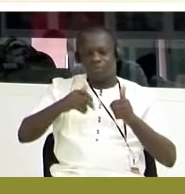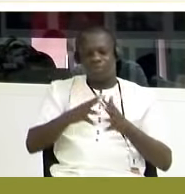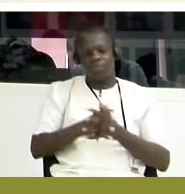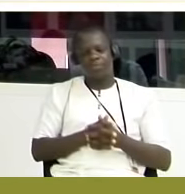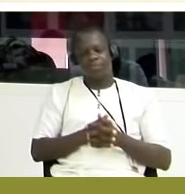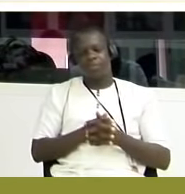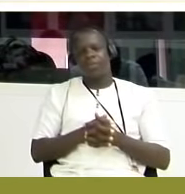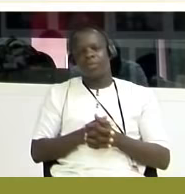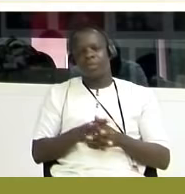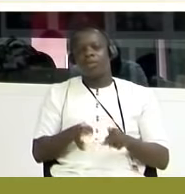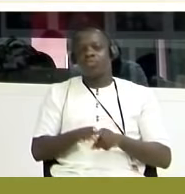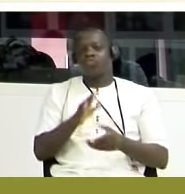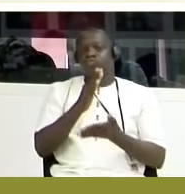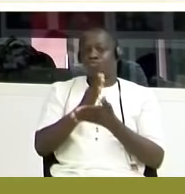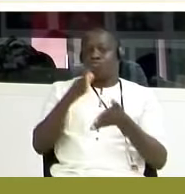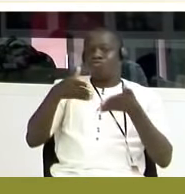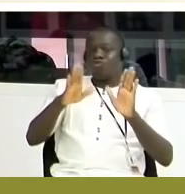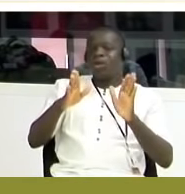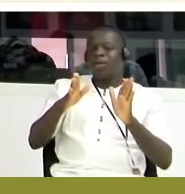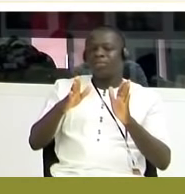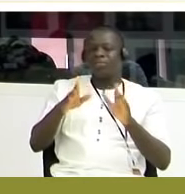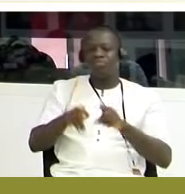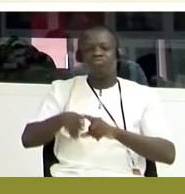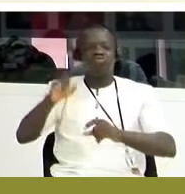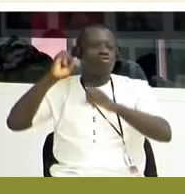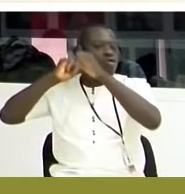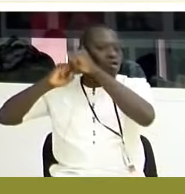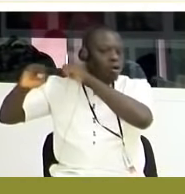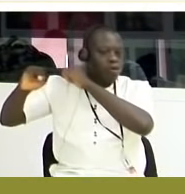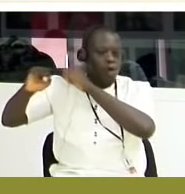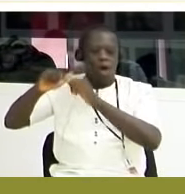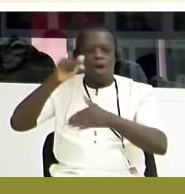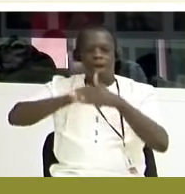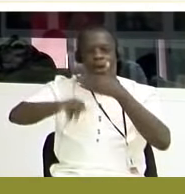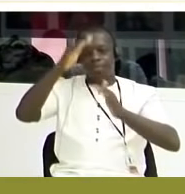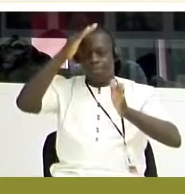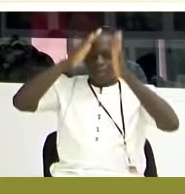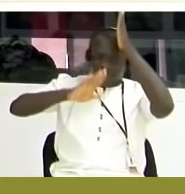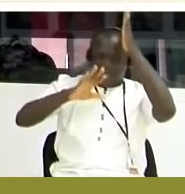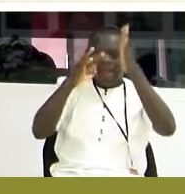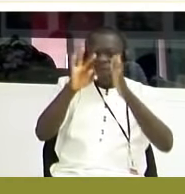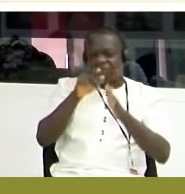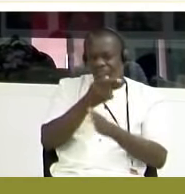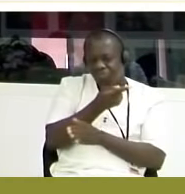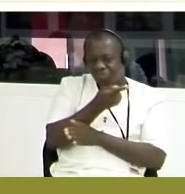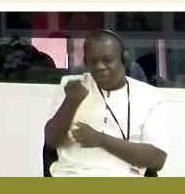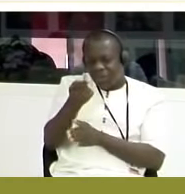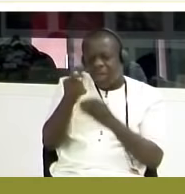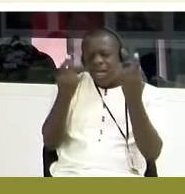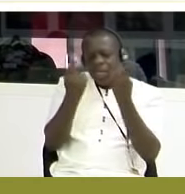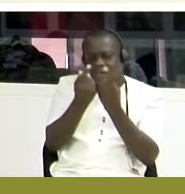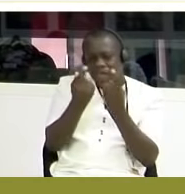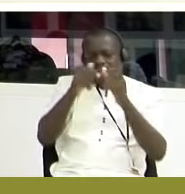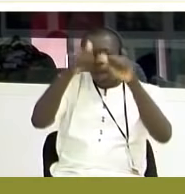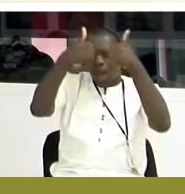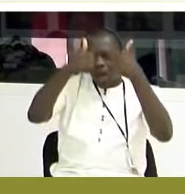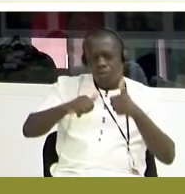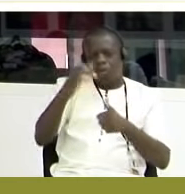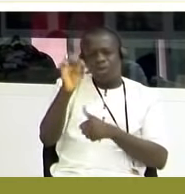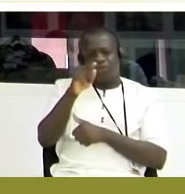happened. As it is customary in the military, if such thing happens in your absence and you are an